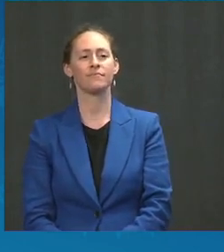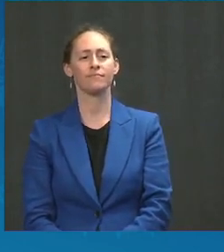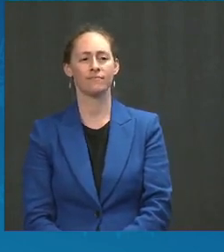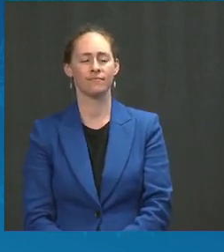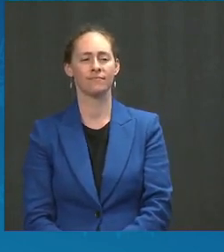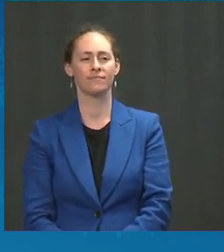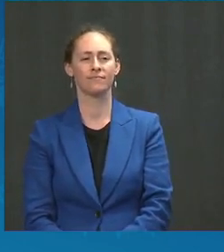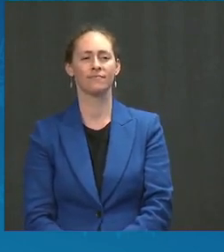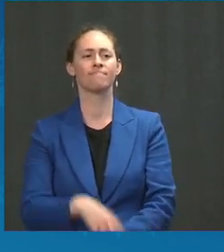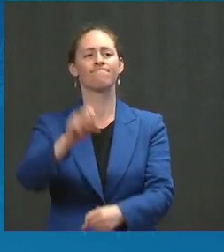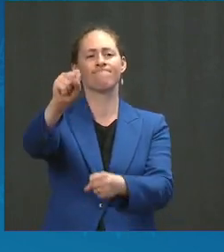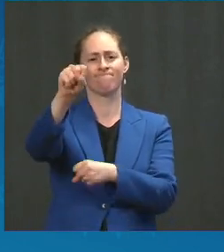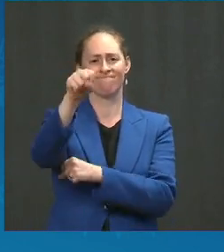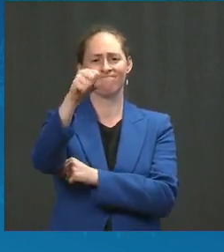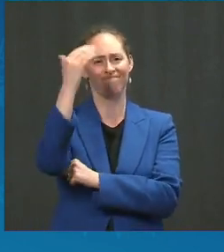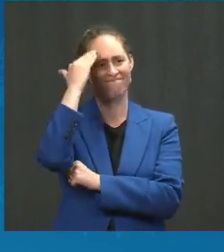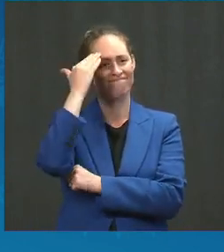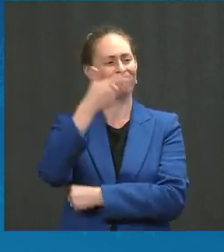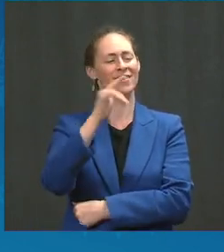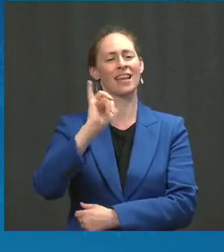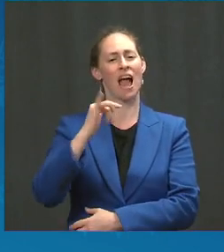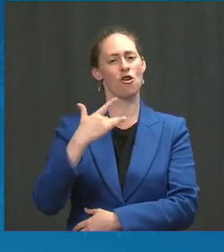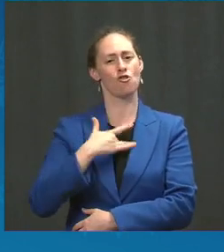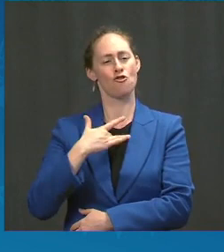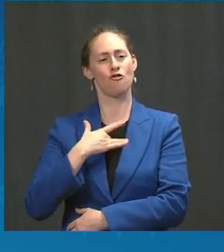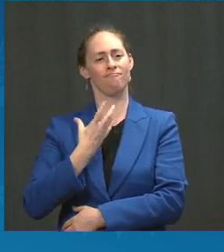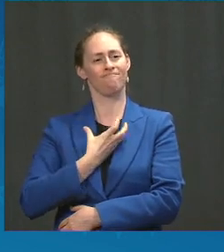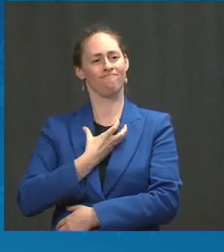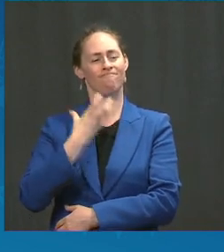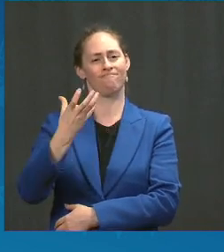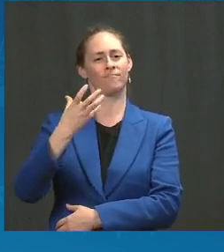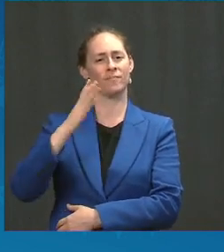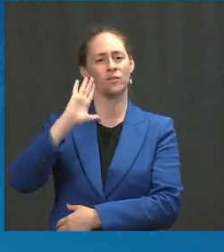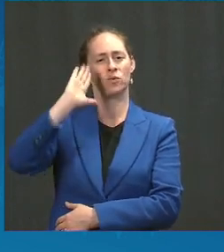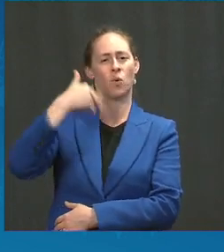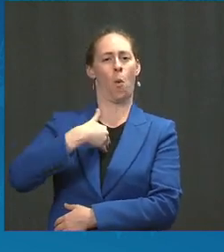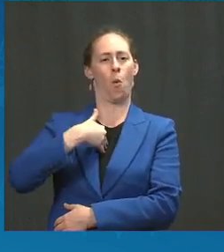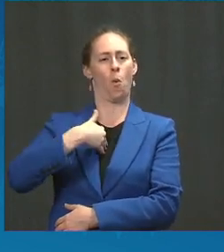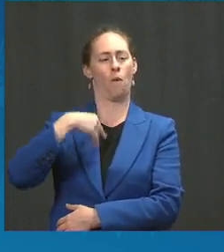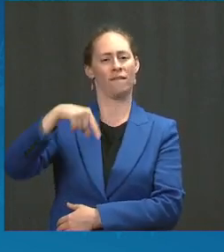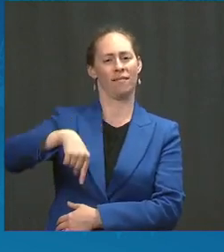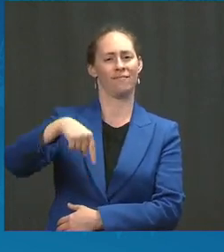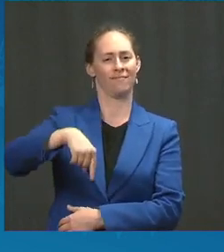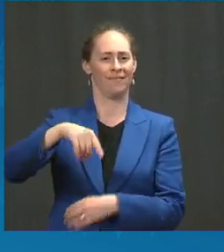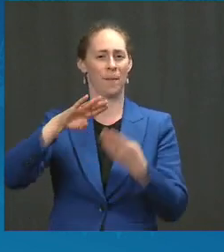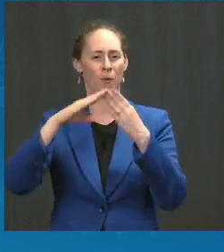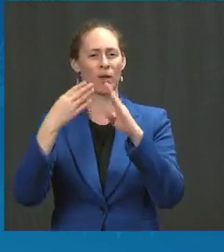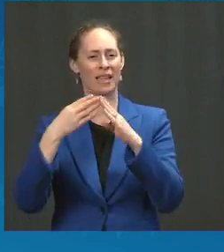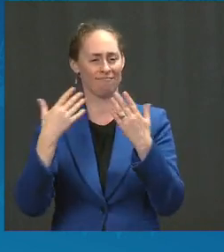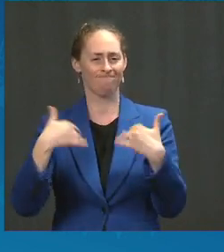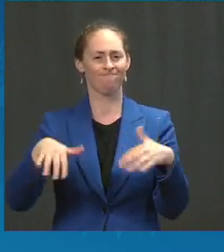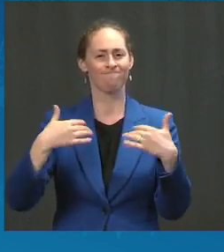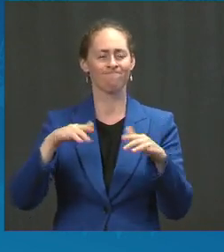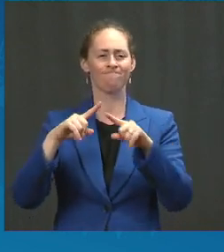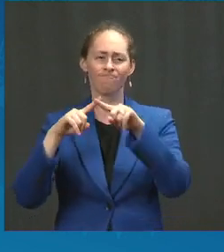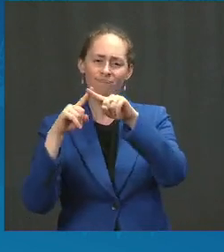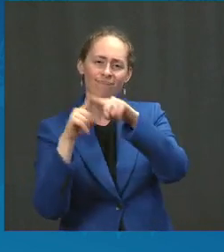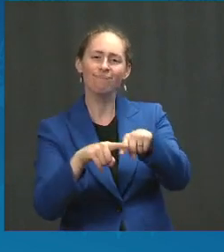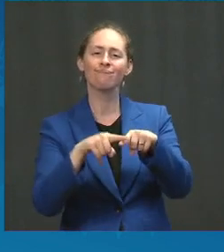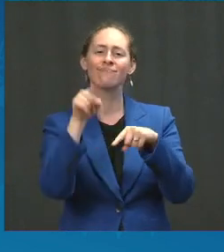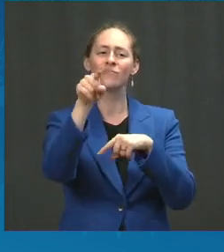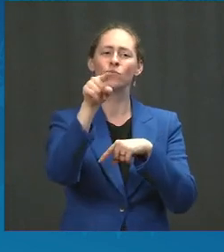and the culture of the community, you are part of the heartbeat and the infrastructure of our economy,